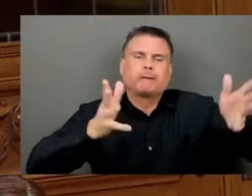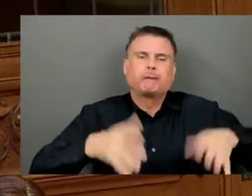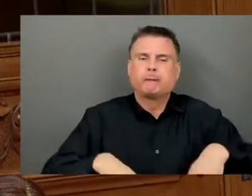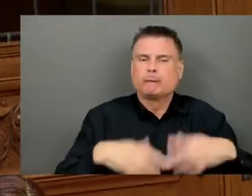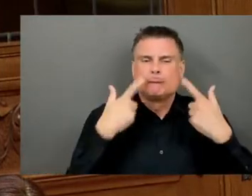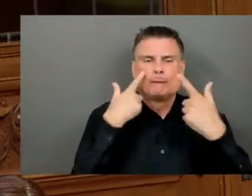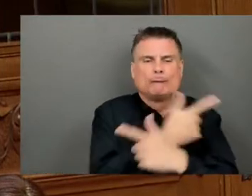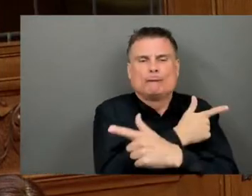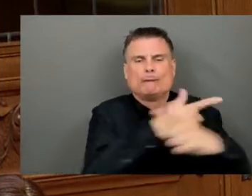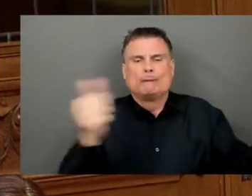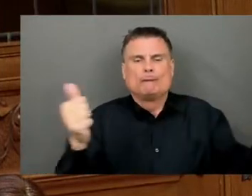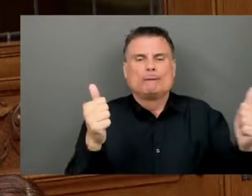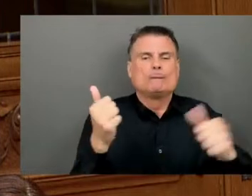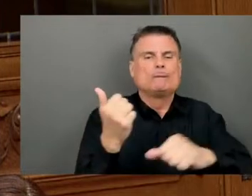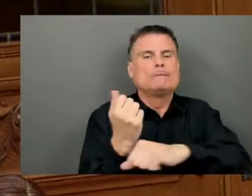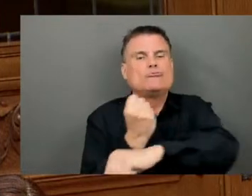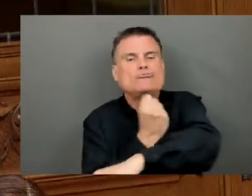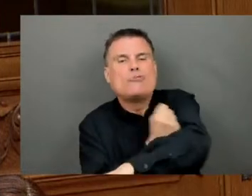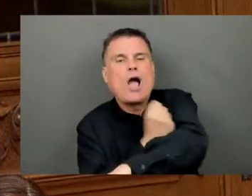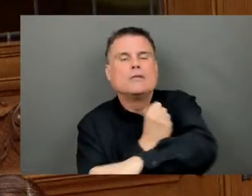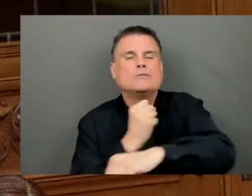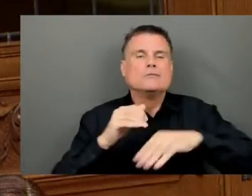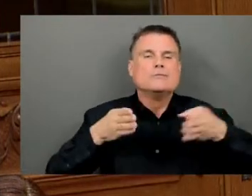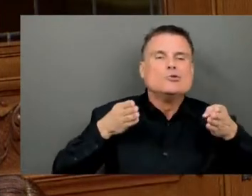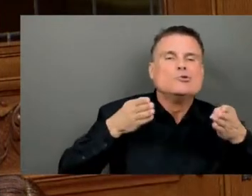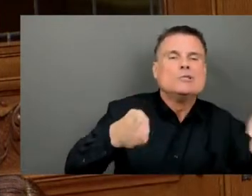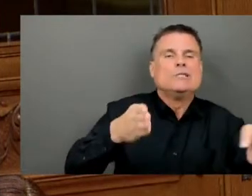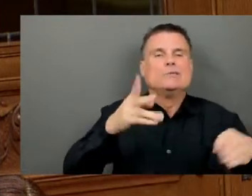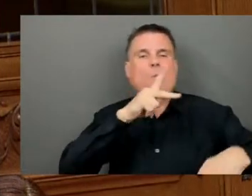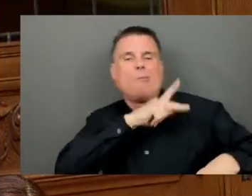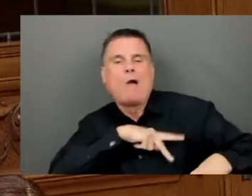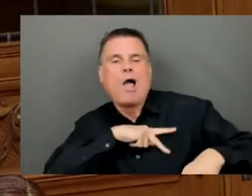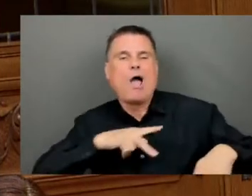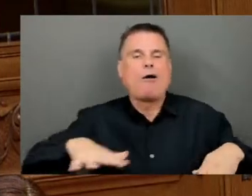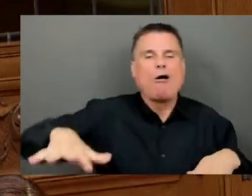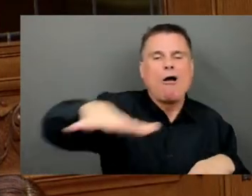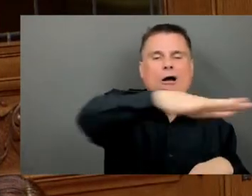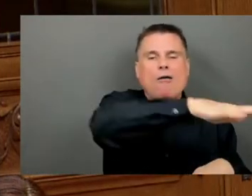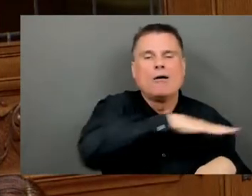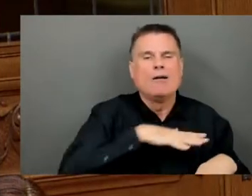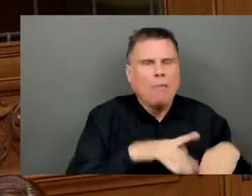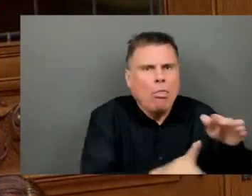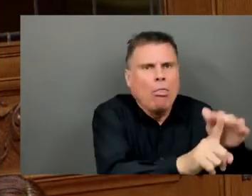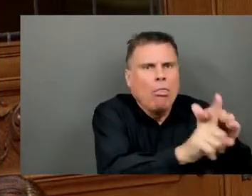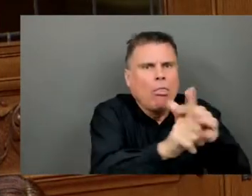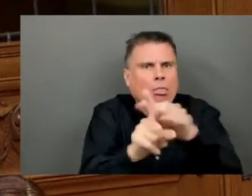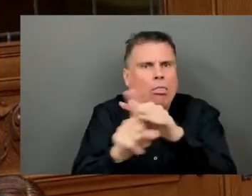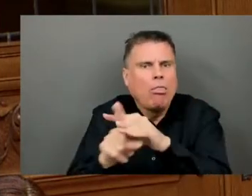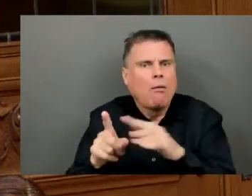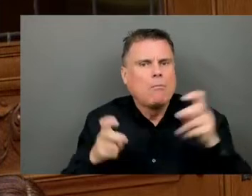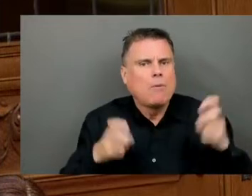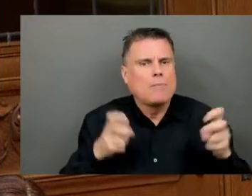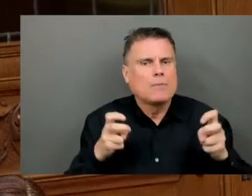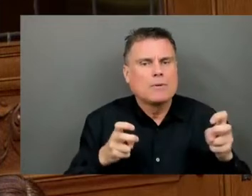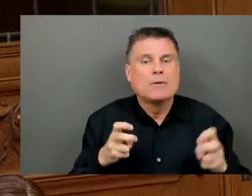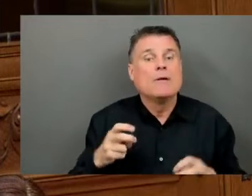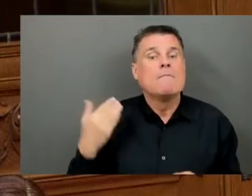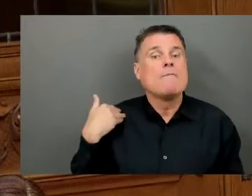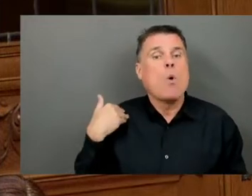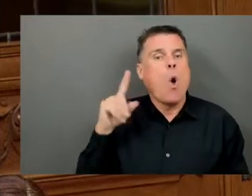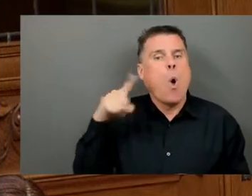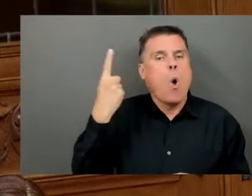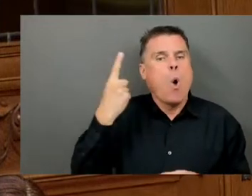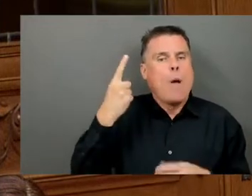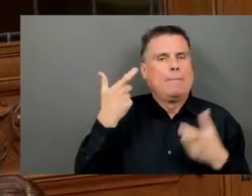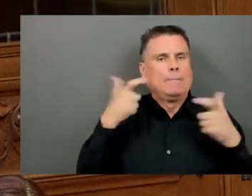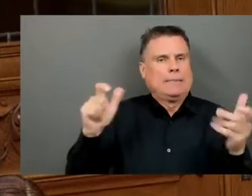and communities across BC. What used to be big city problems are ravaging small communities in British Columbia as